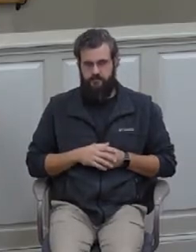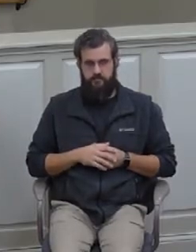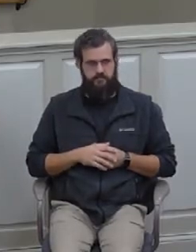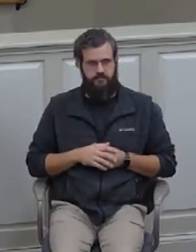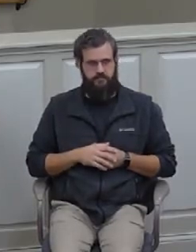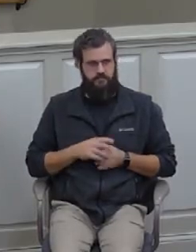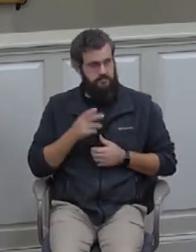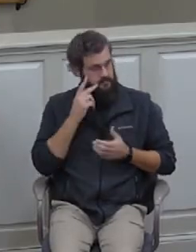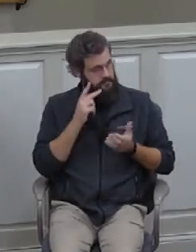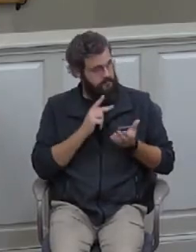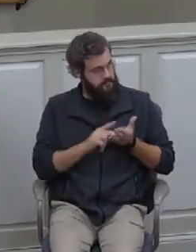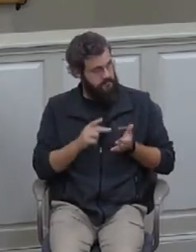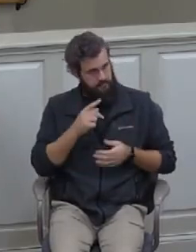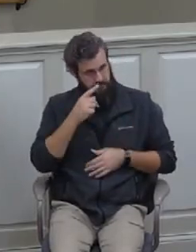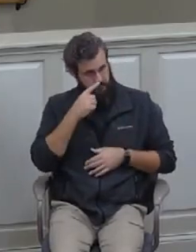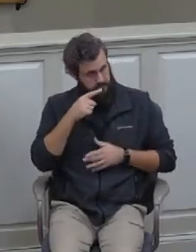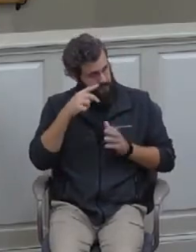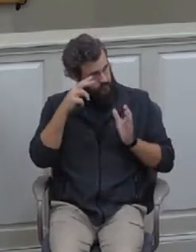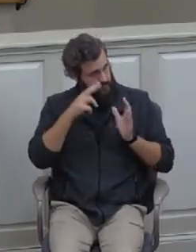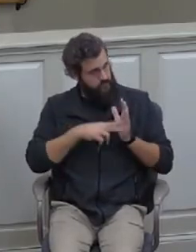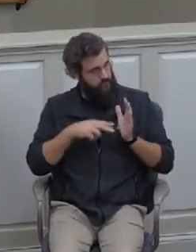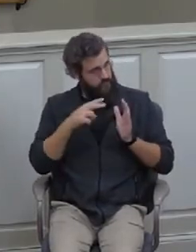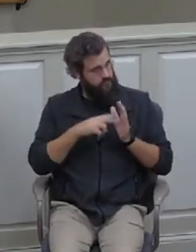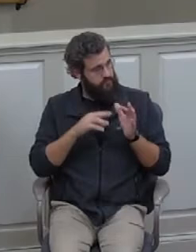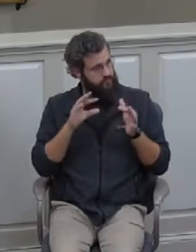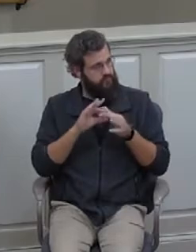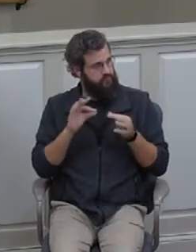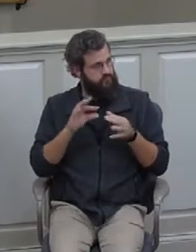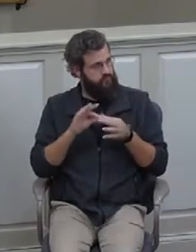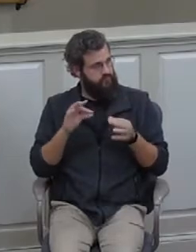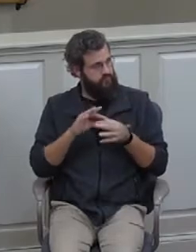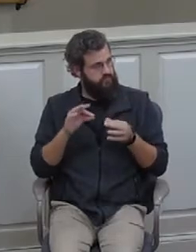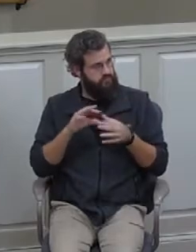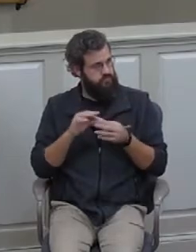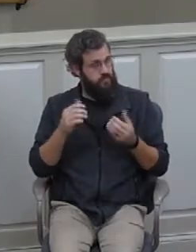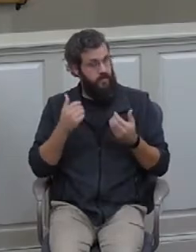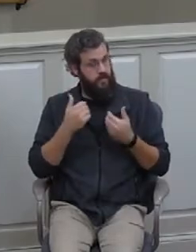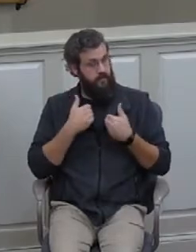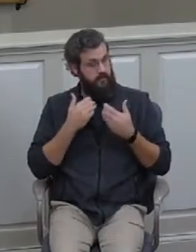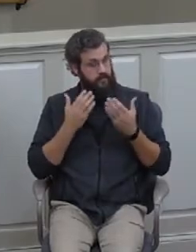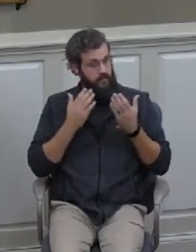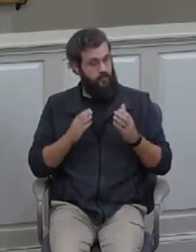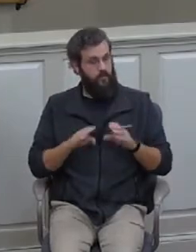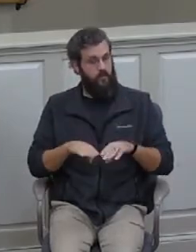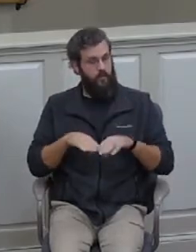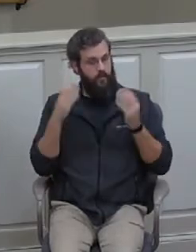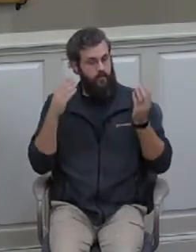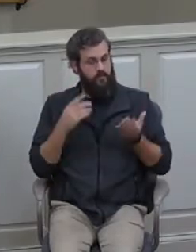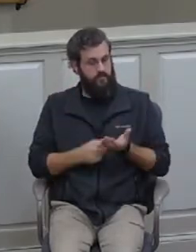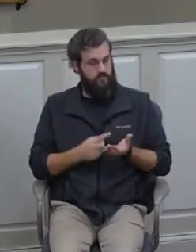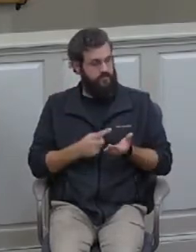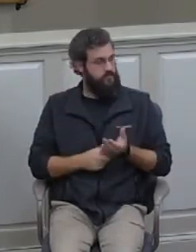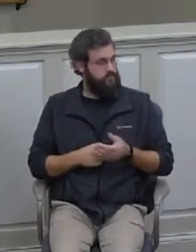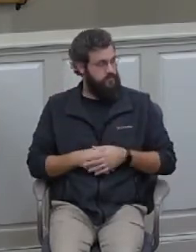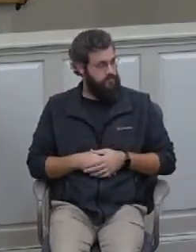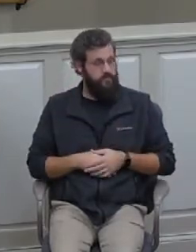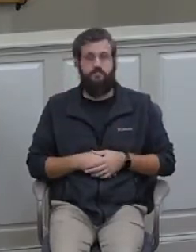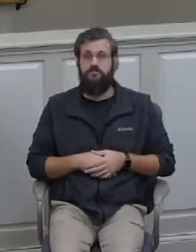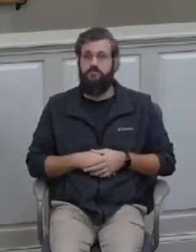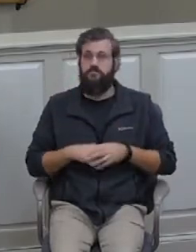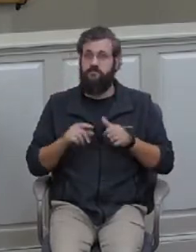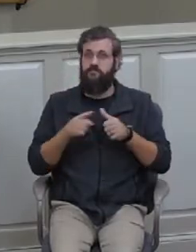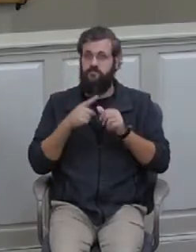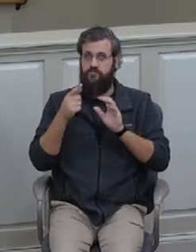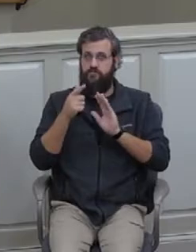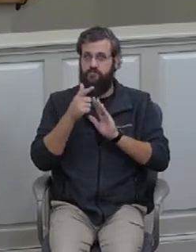Madam Clerk, you want to read that so that we can have a motion to open discussion? This is the